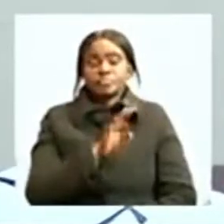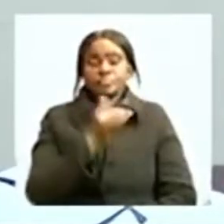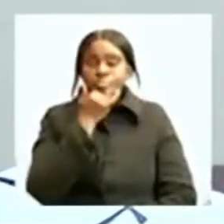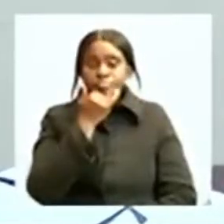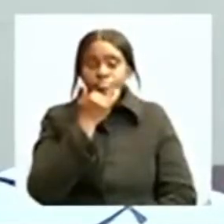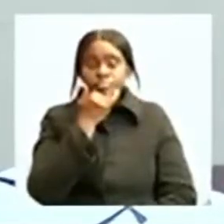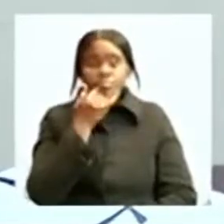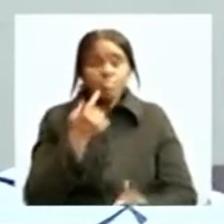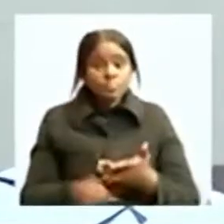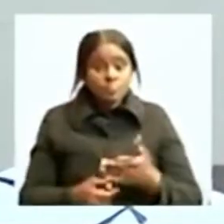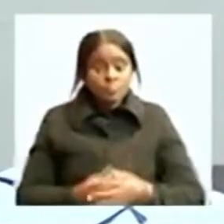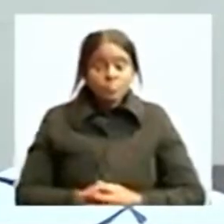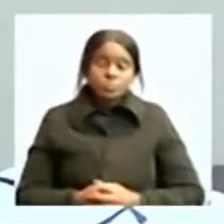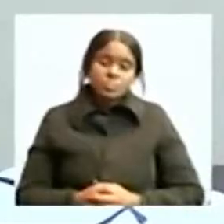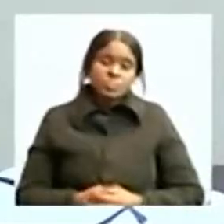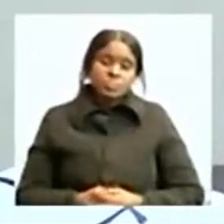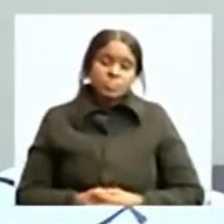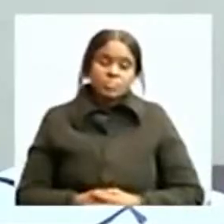gone wrong?